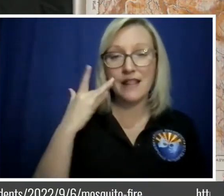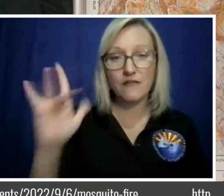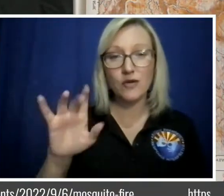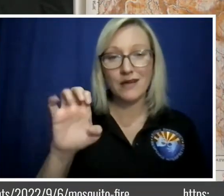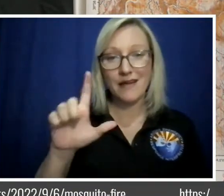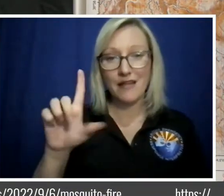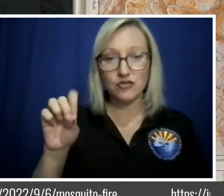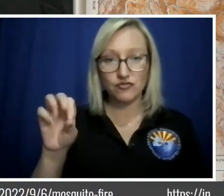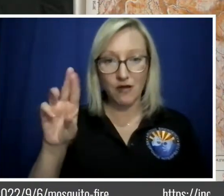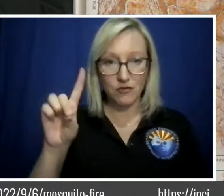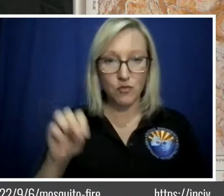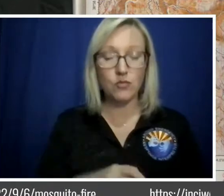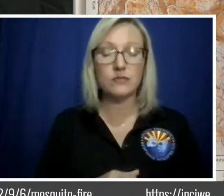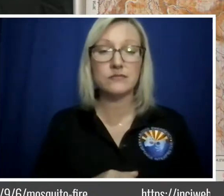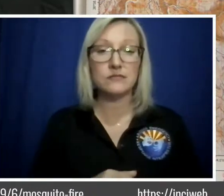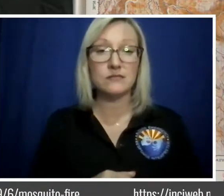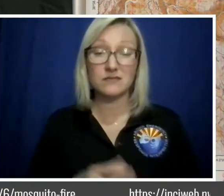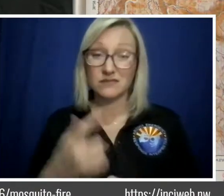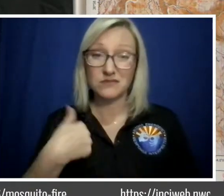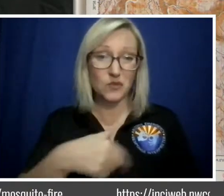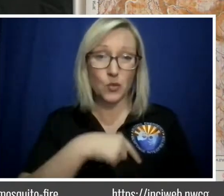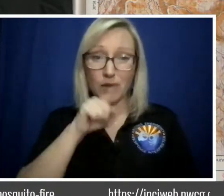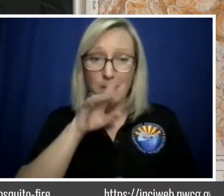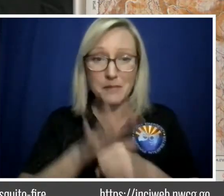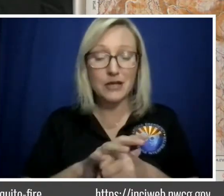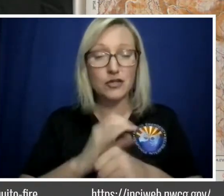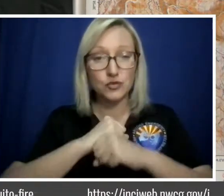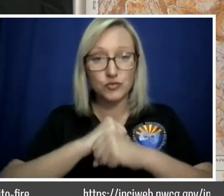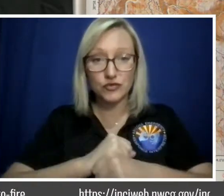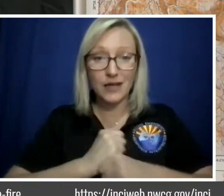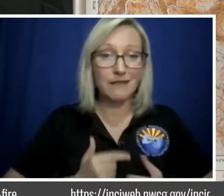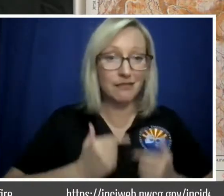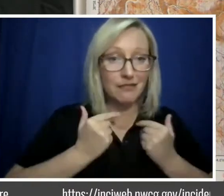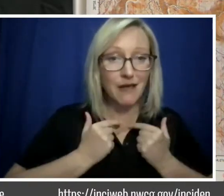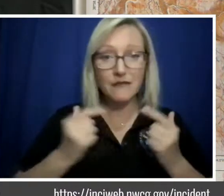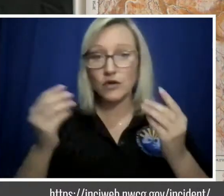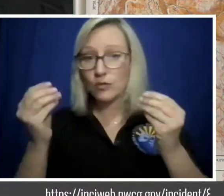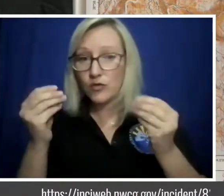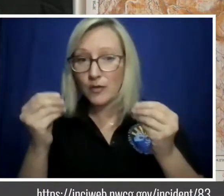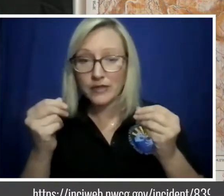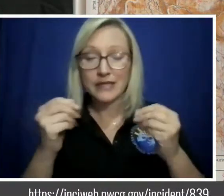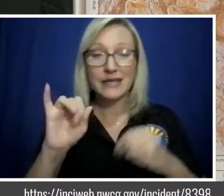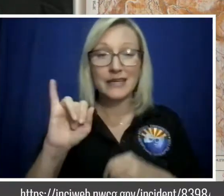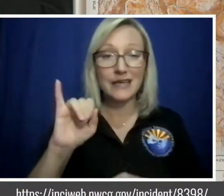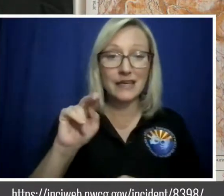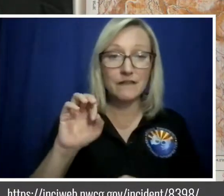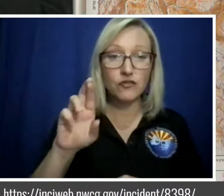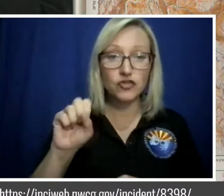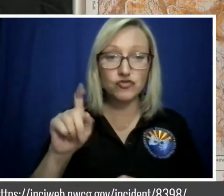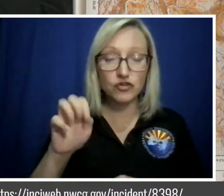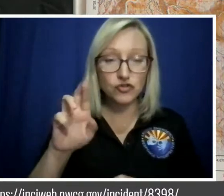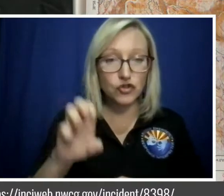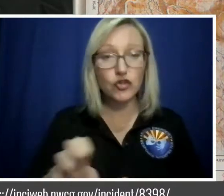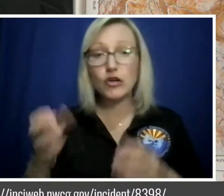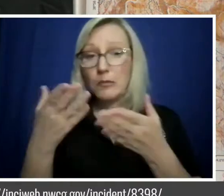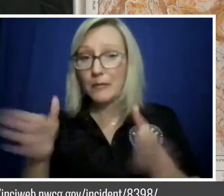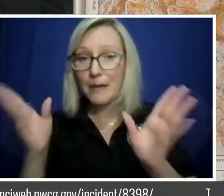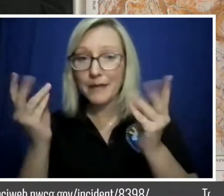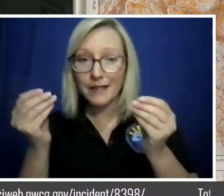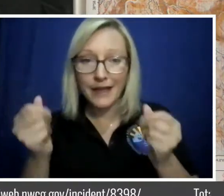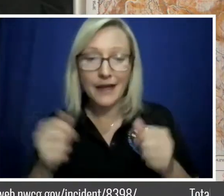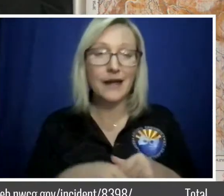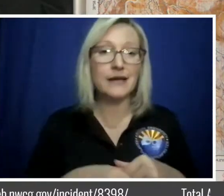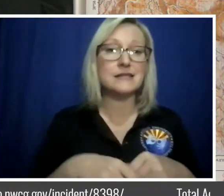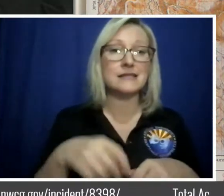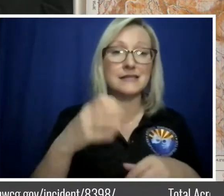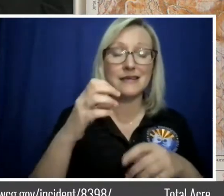to protect life, property, critical infrastructure, public lands, and ecological resources throughout this vast area